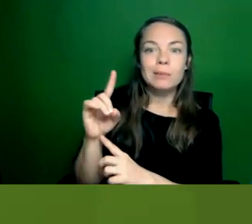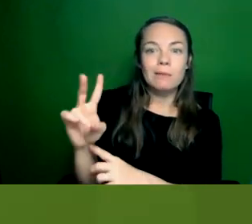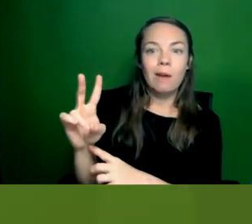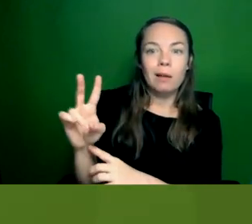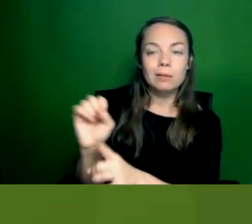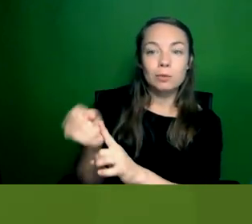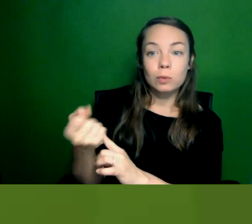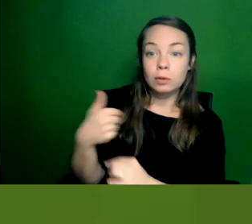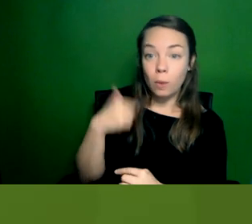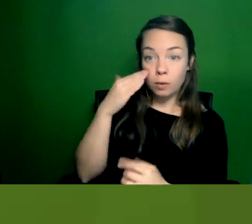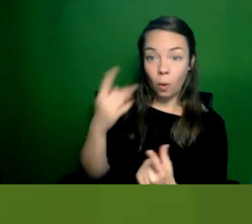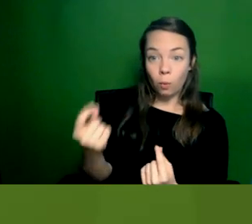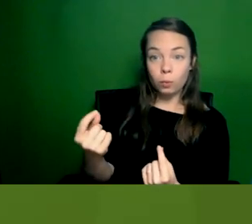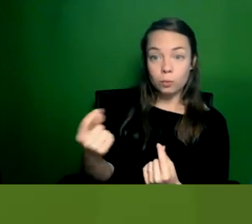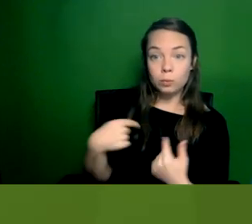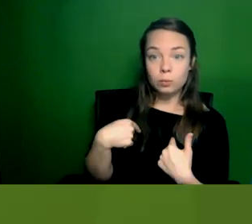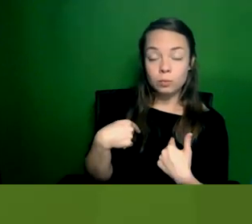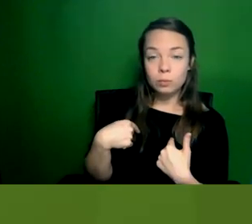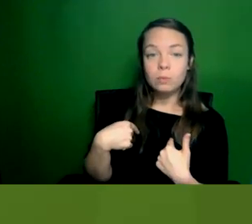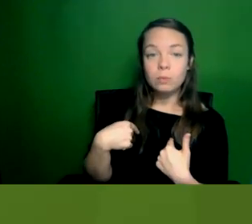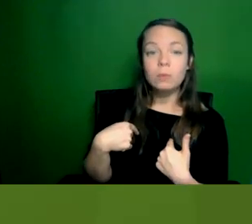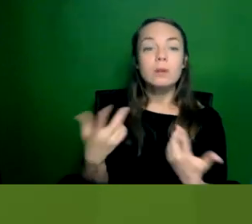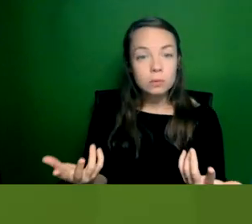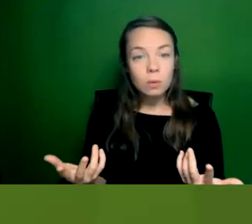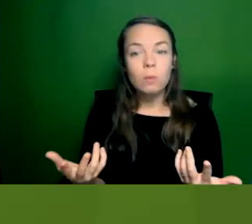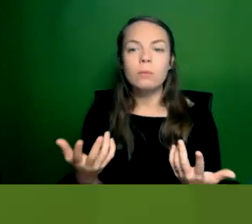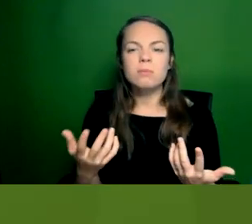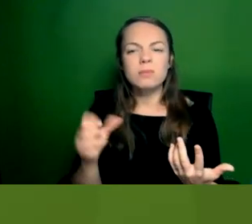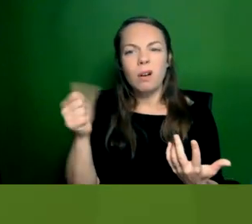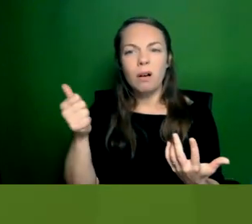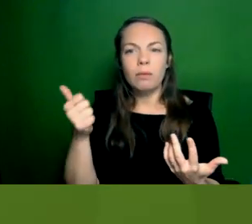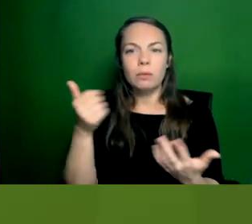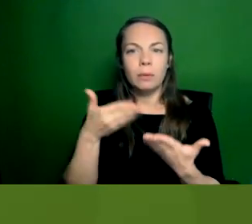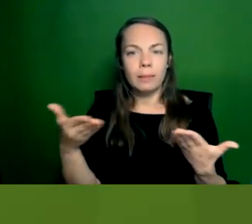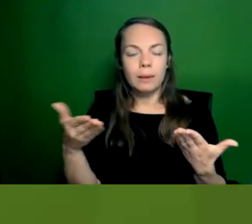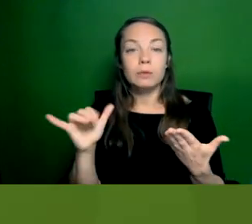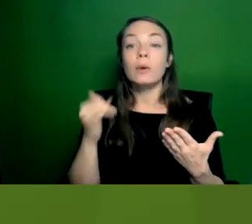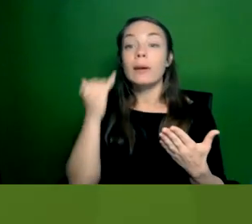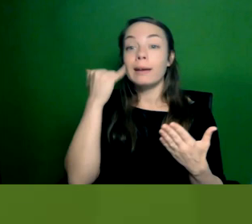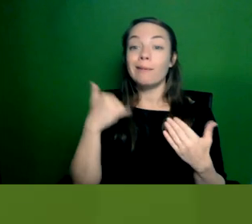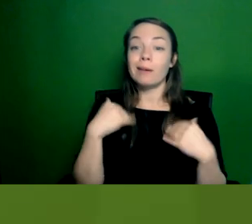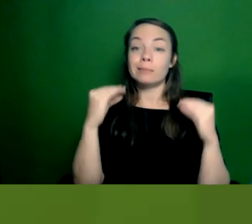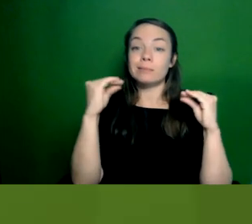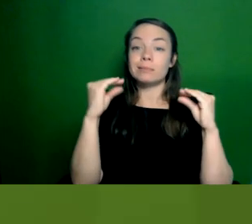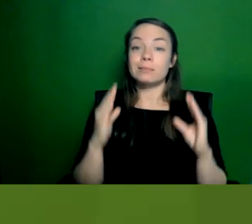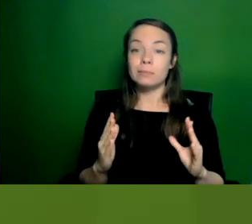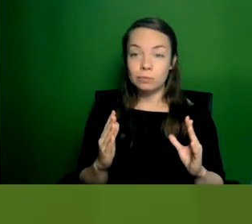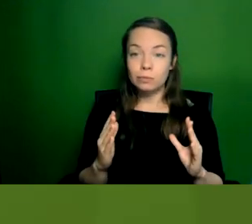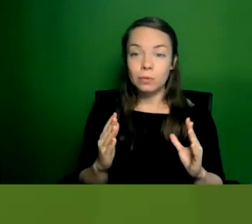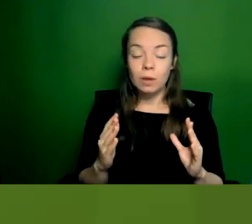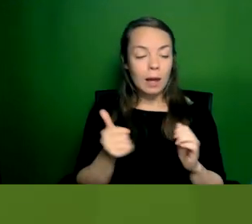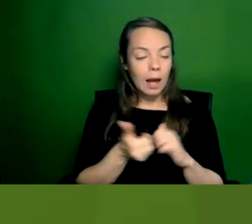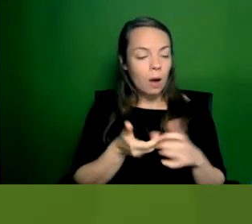within a relationship? There's, of course, I think other pieces around how, if I'm an educator, having conversations with the young